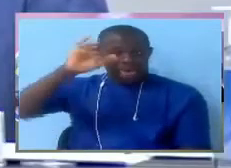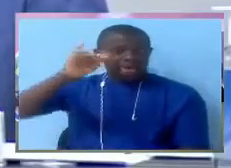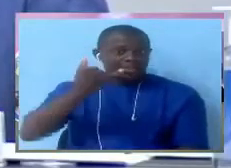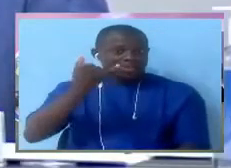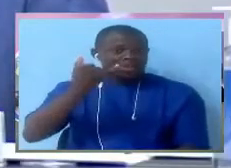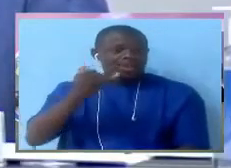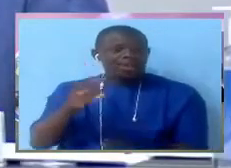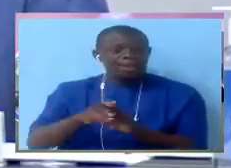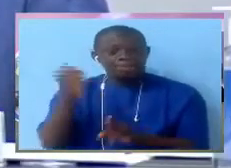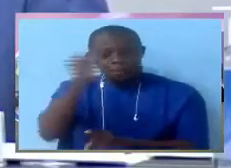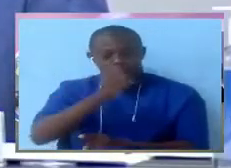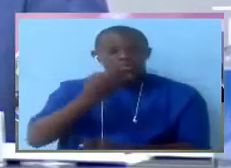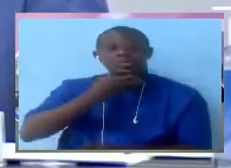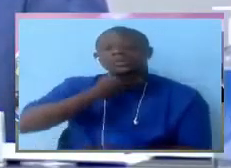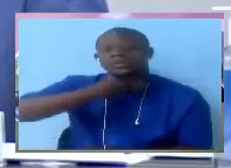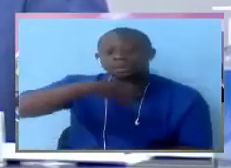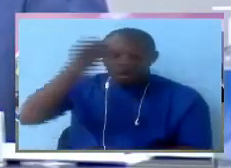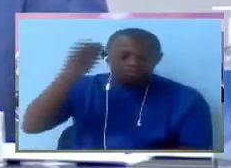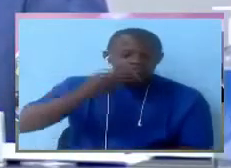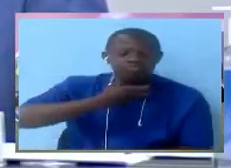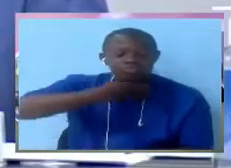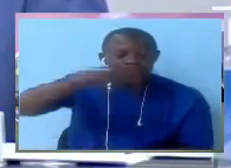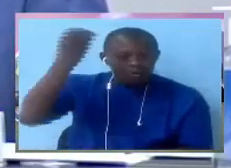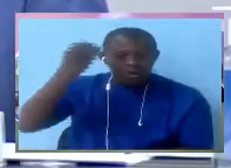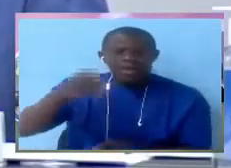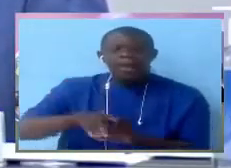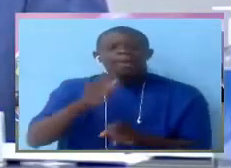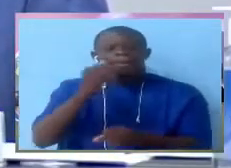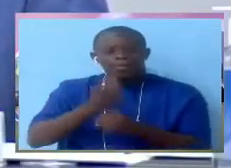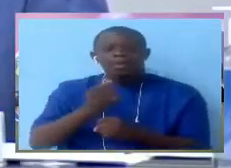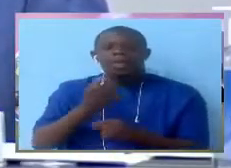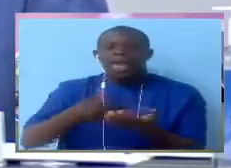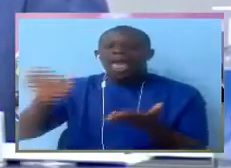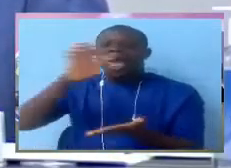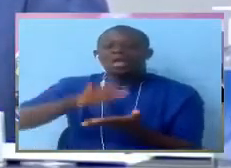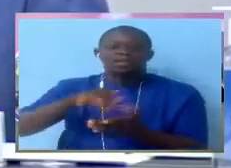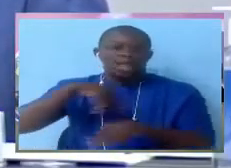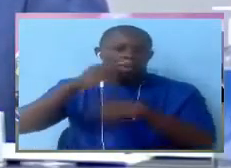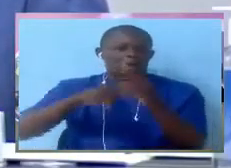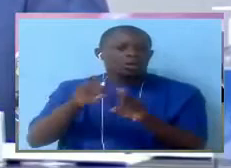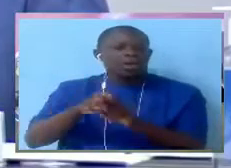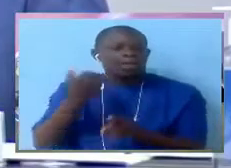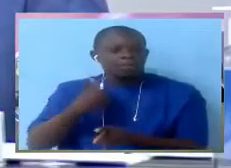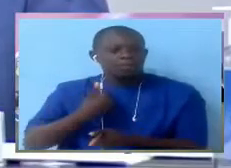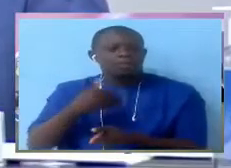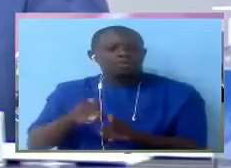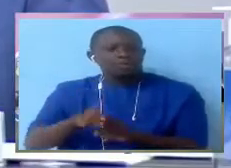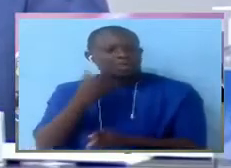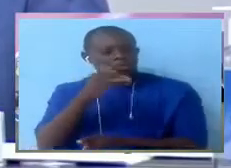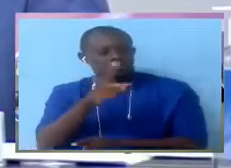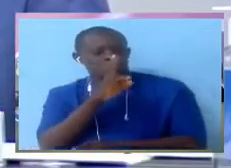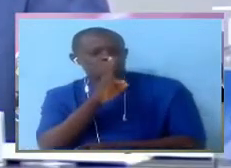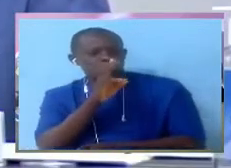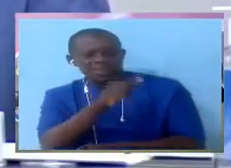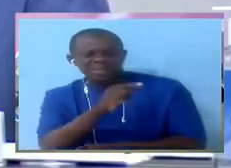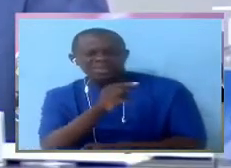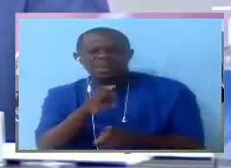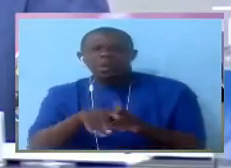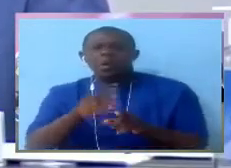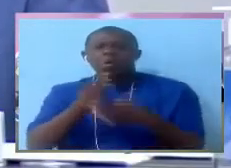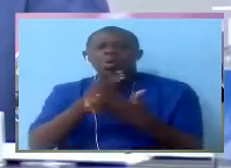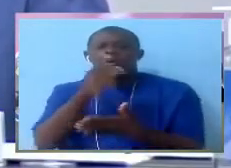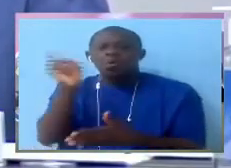screams even adds to the mystery as to who that is or what is being